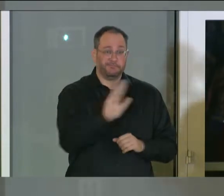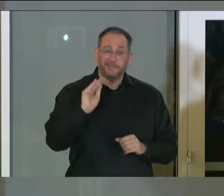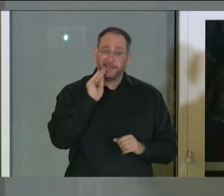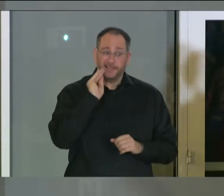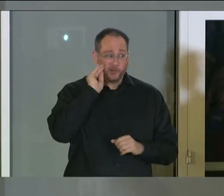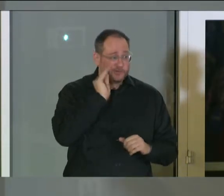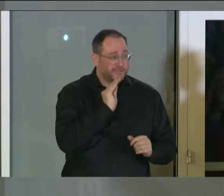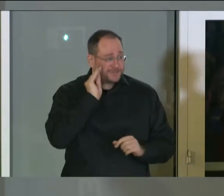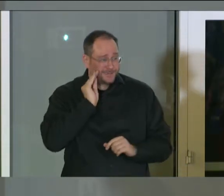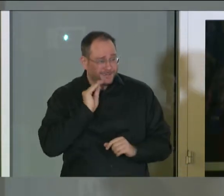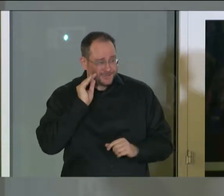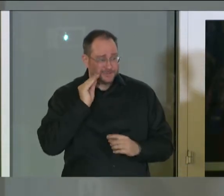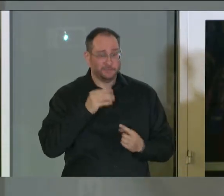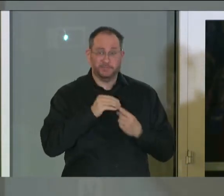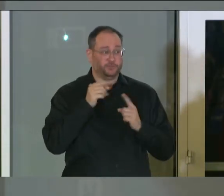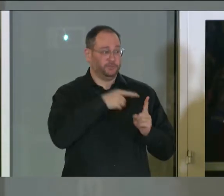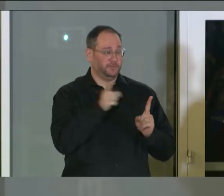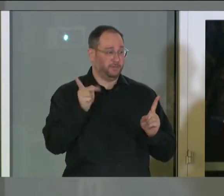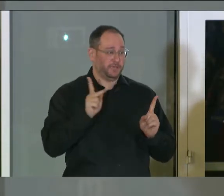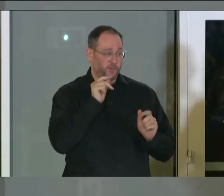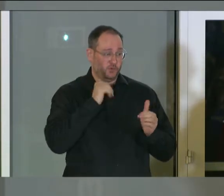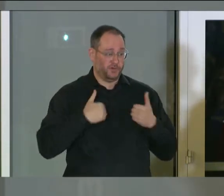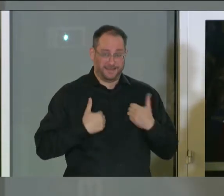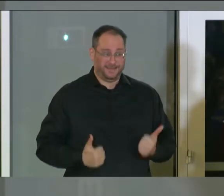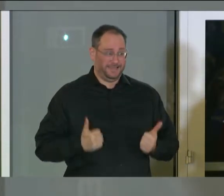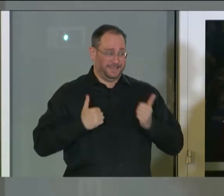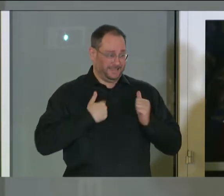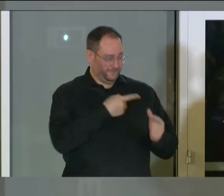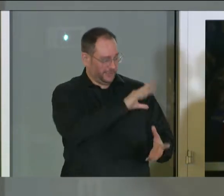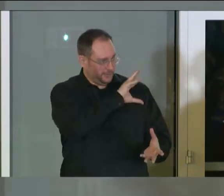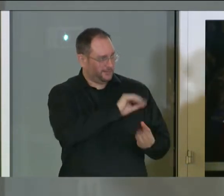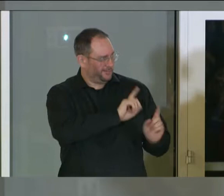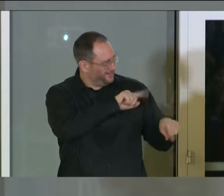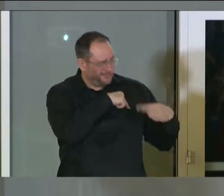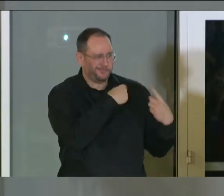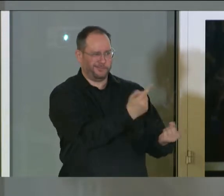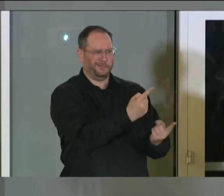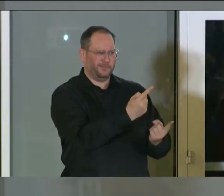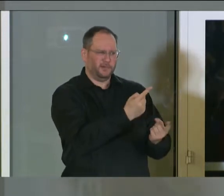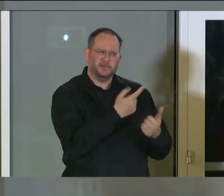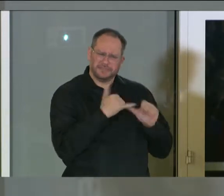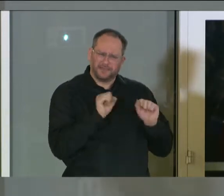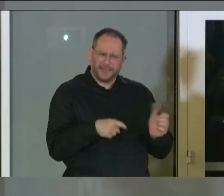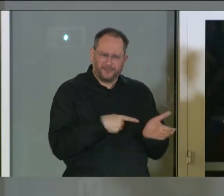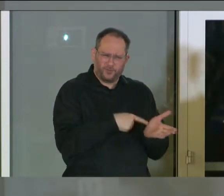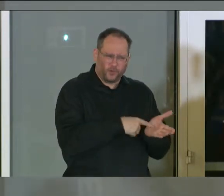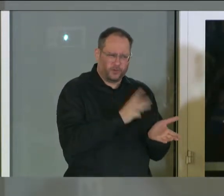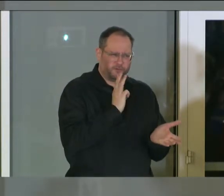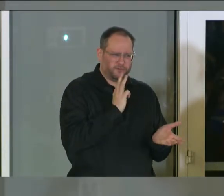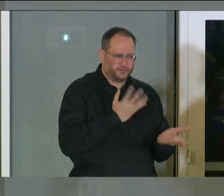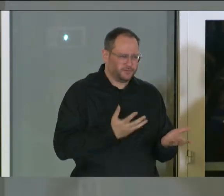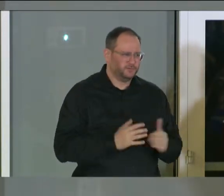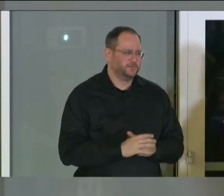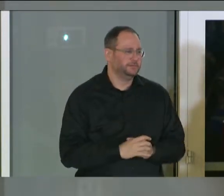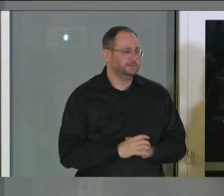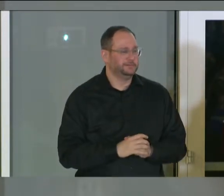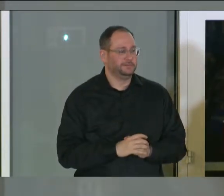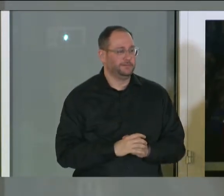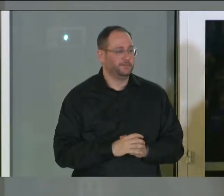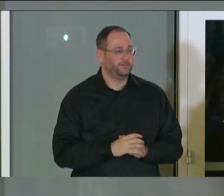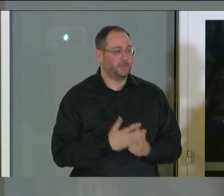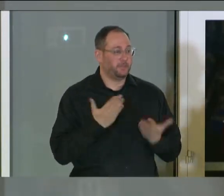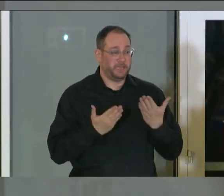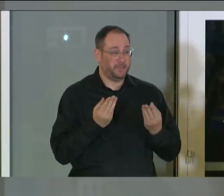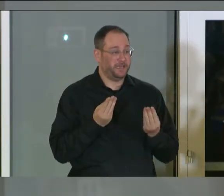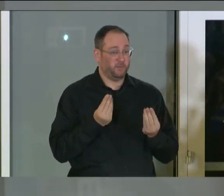the housing that people already live in, can stay affordable. So that could be through property tax relief, water